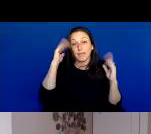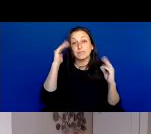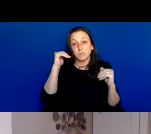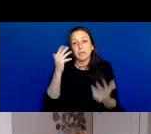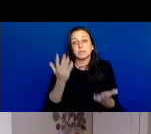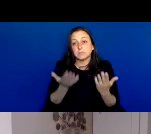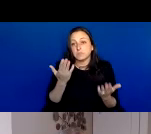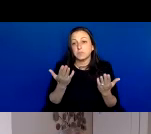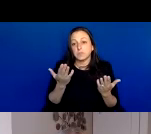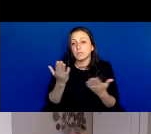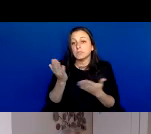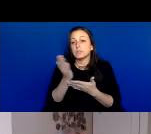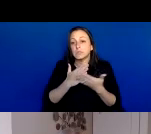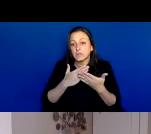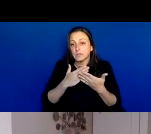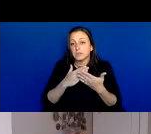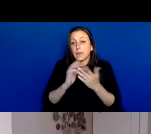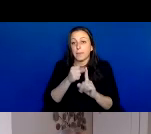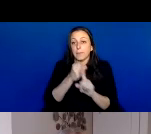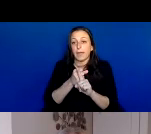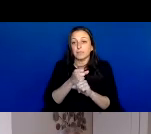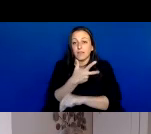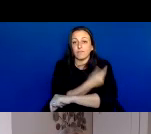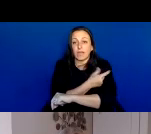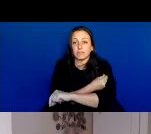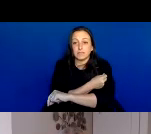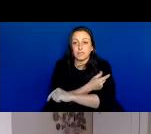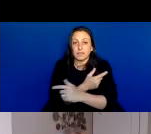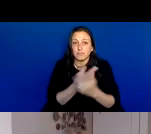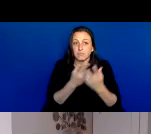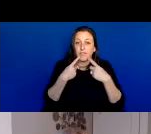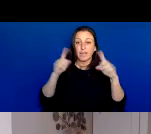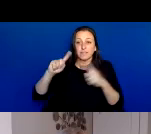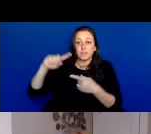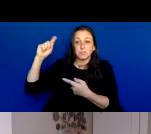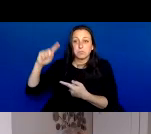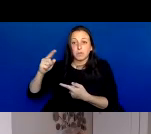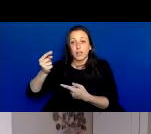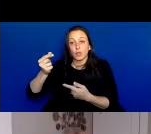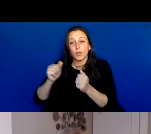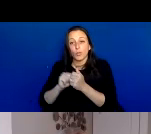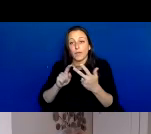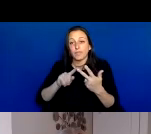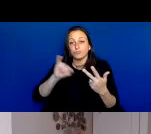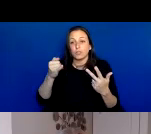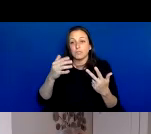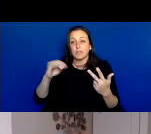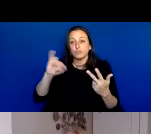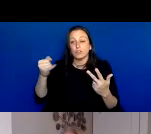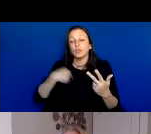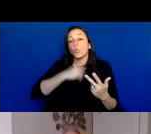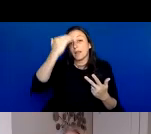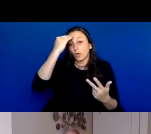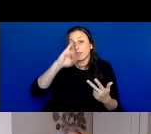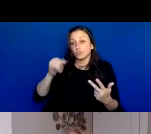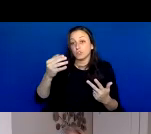some level of impact of vaccine effectiveness with the Johnson & Johnson vaccine. We know that the Johnson & Johnson vaccine effectiveness